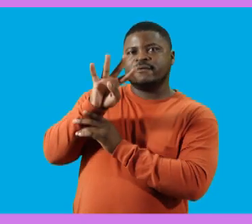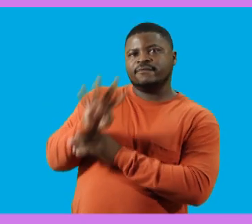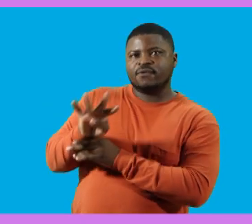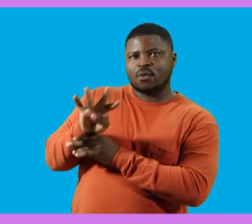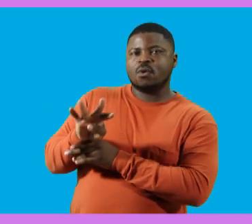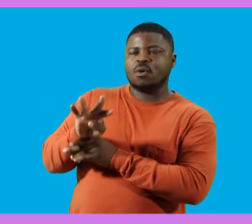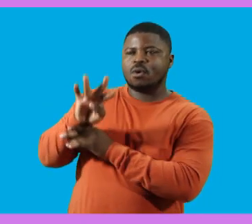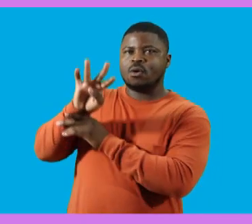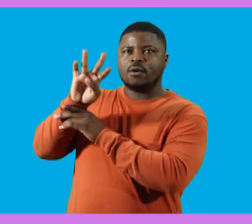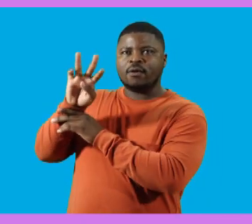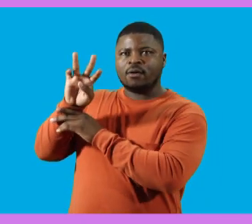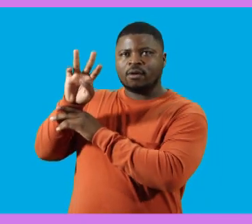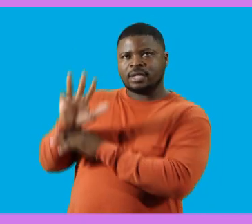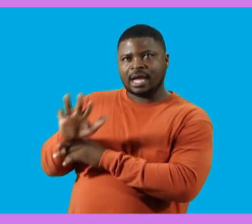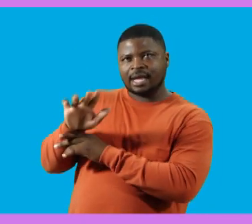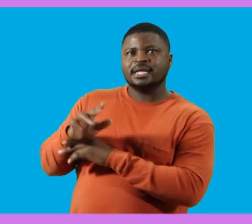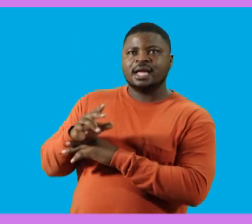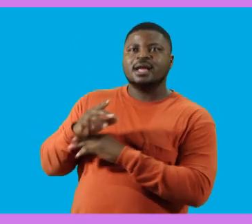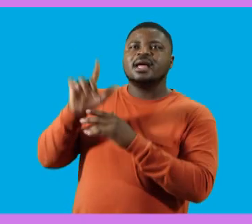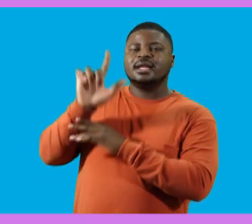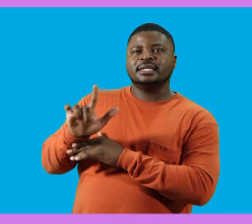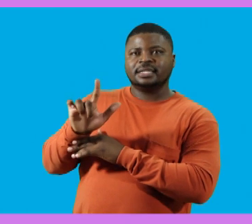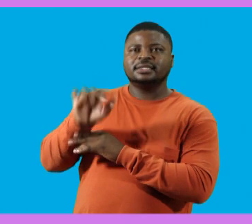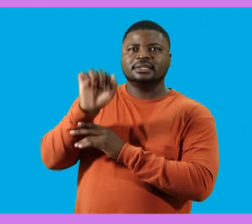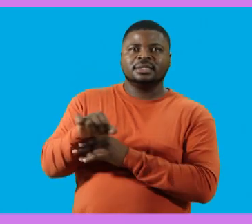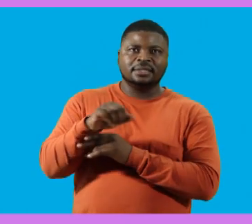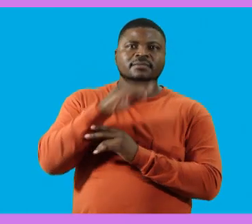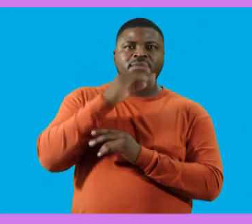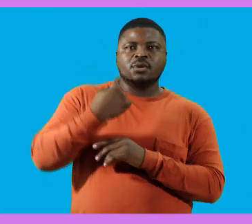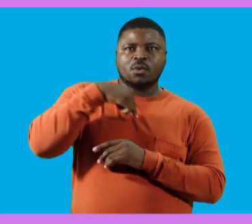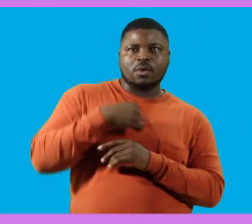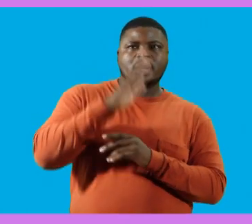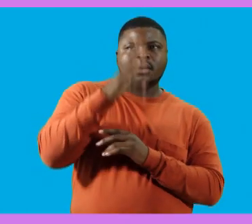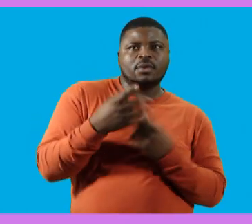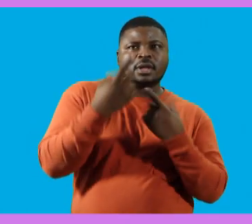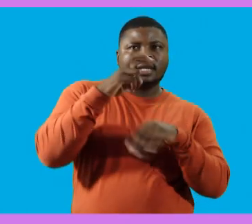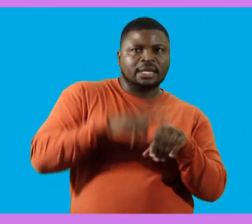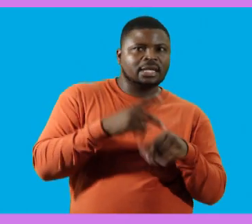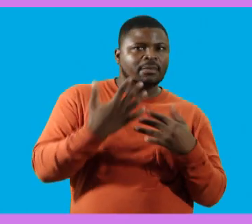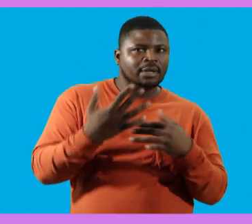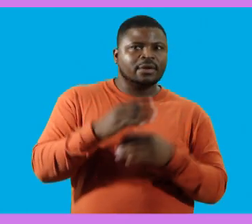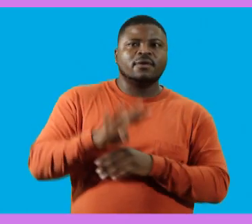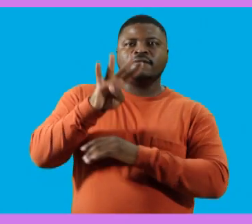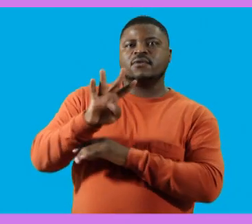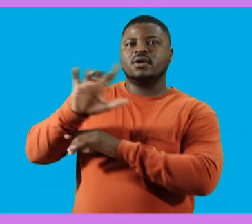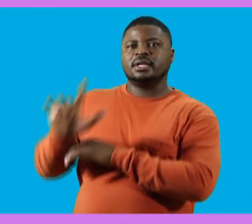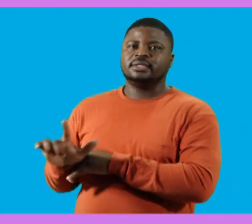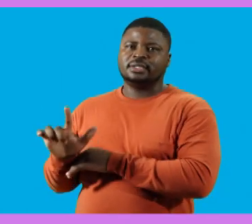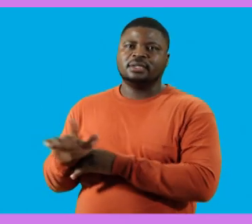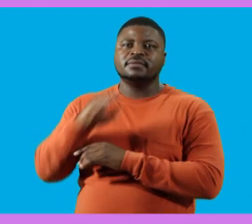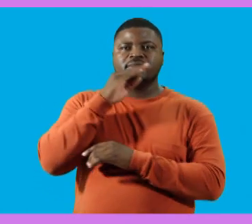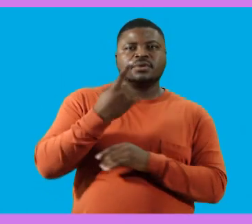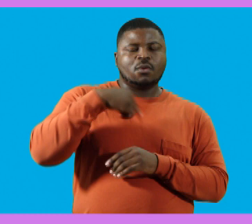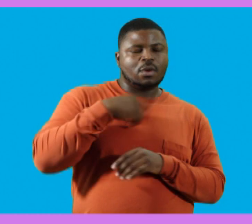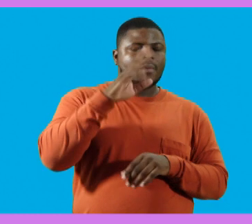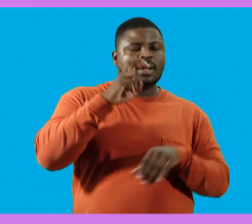3,49 liters that we will be needing. So we will need 4 liters in total, and